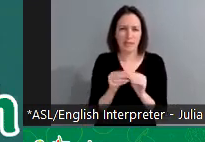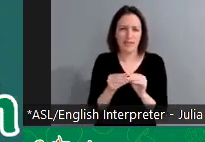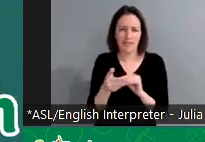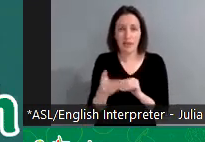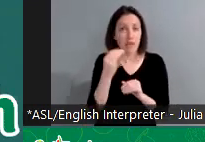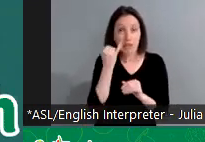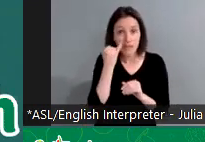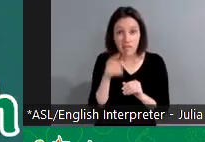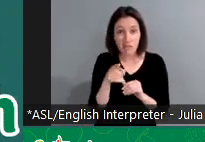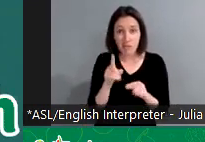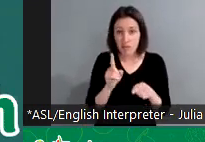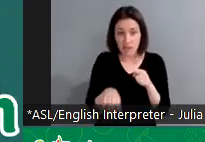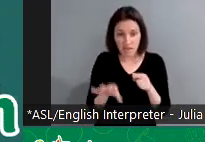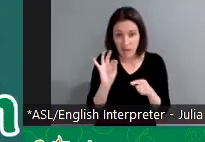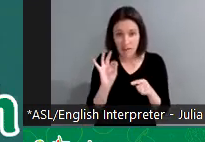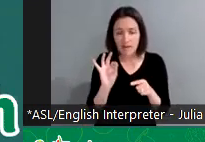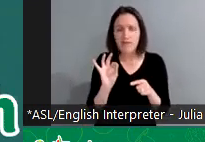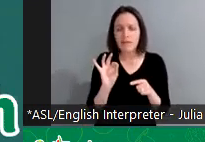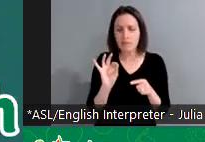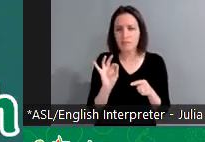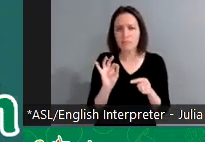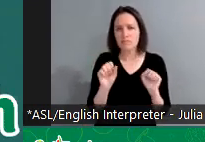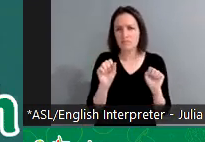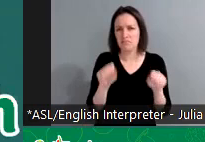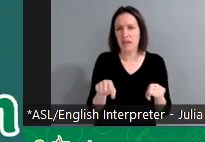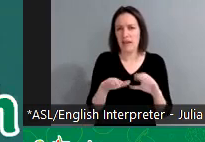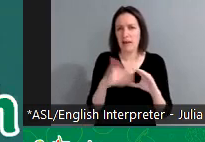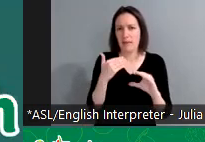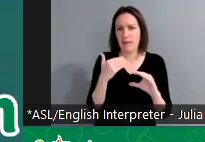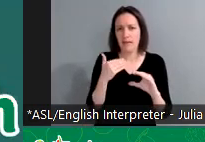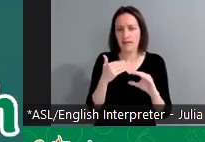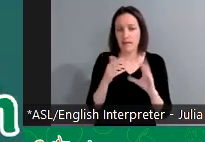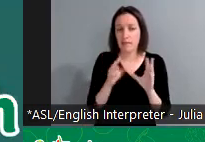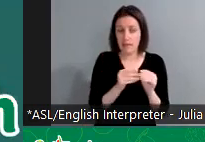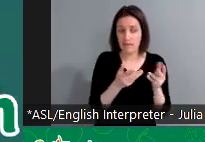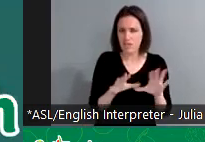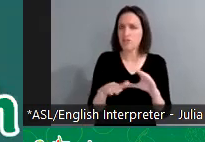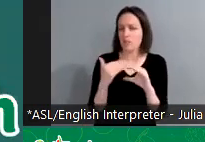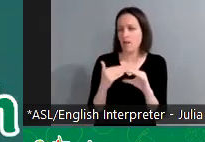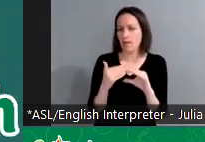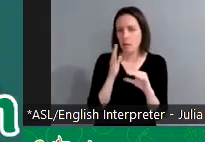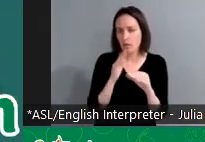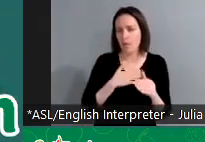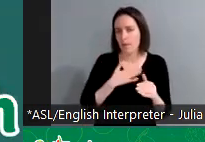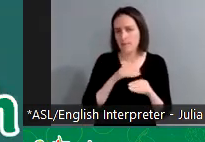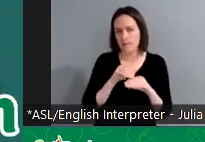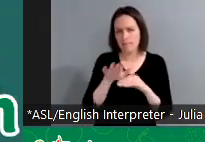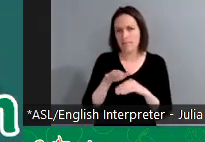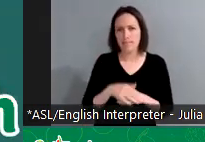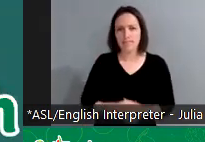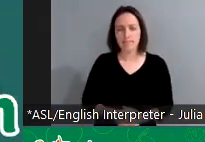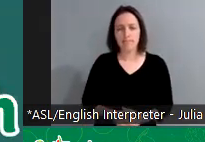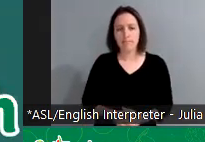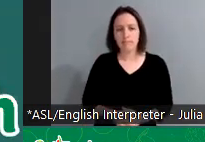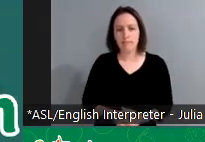you're unable to locate them, you are welcome to email us after this meeting and we will gladly send them out. The outcomes